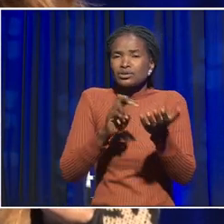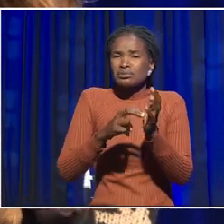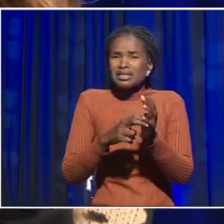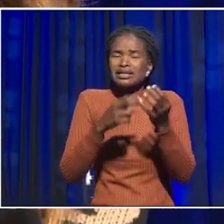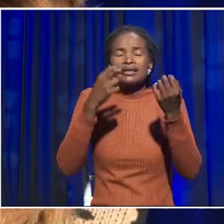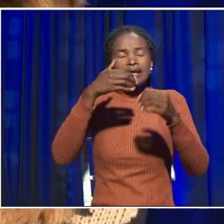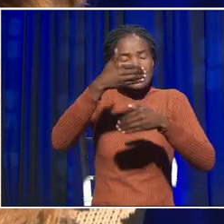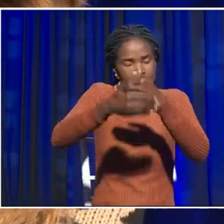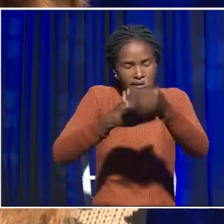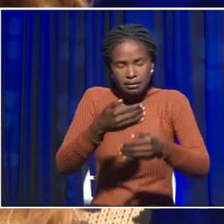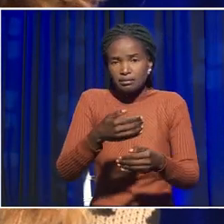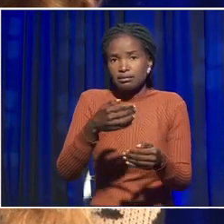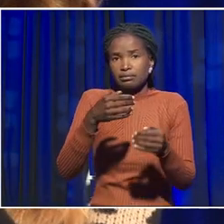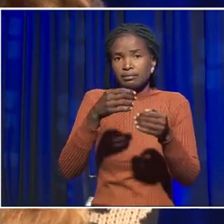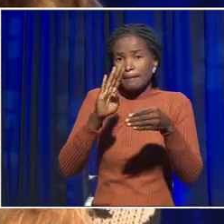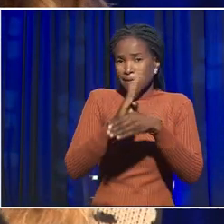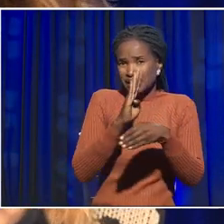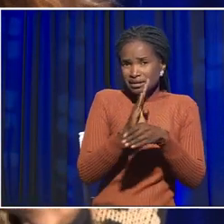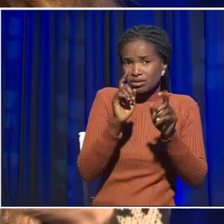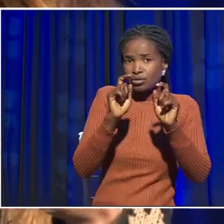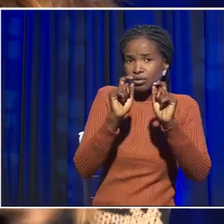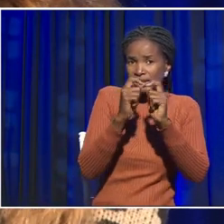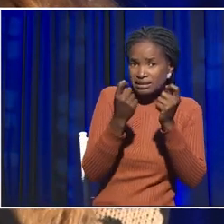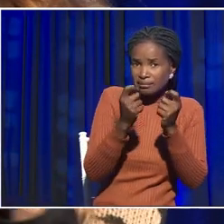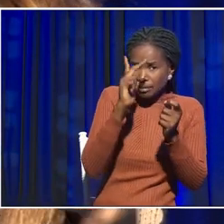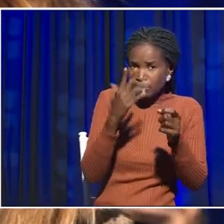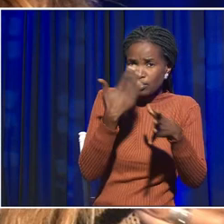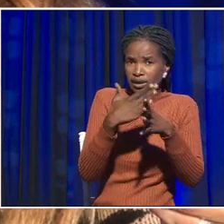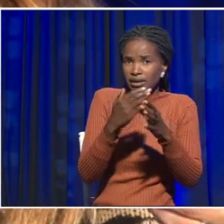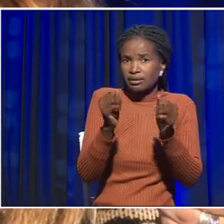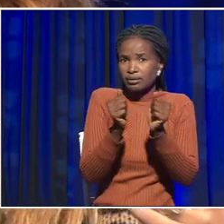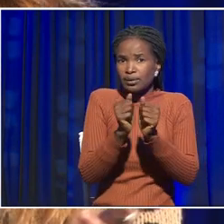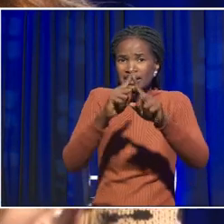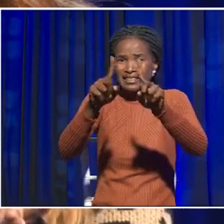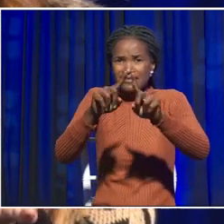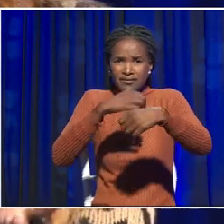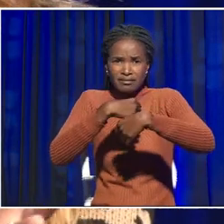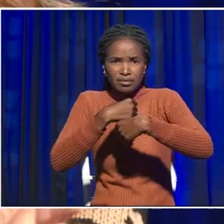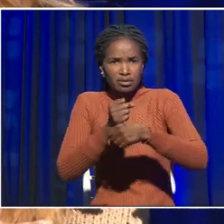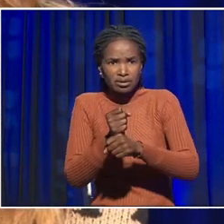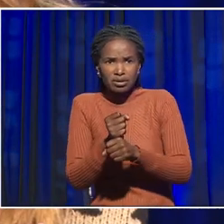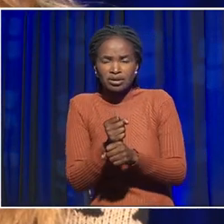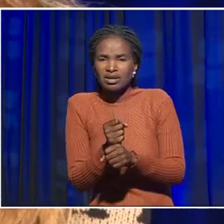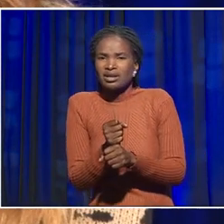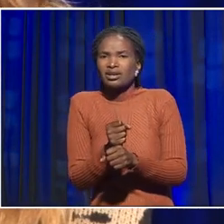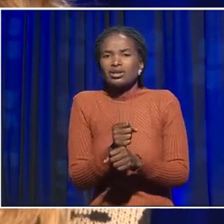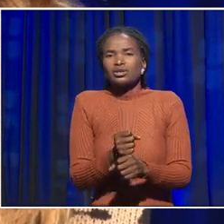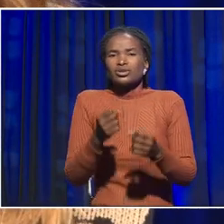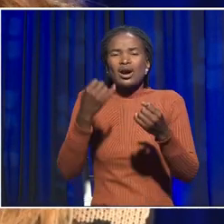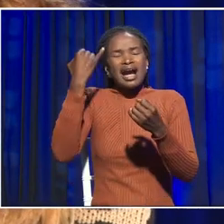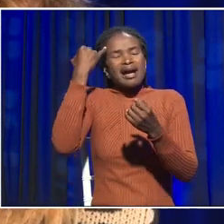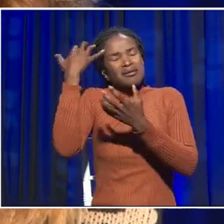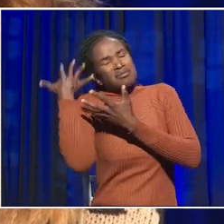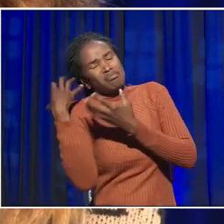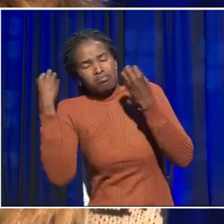point that the team that actually was working on these multiple projects actually was spread too thin. And that